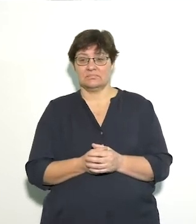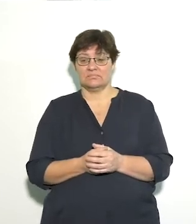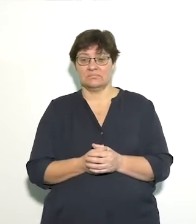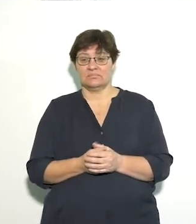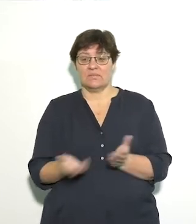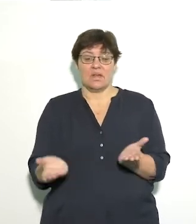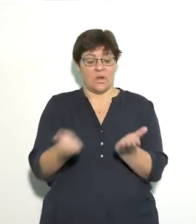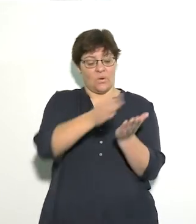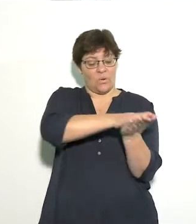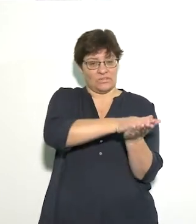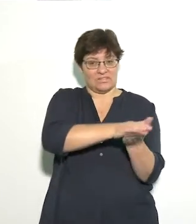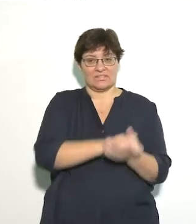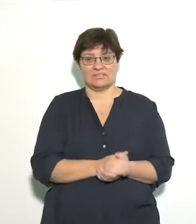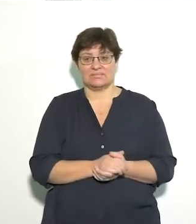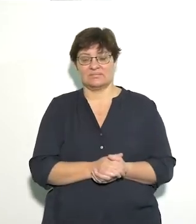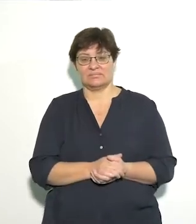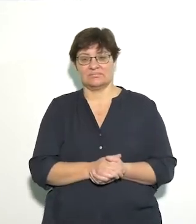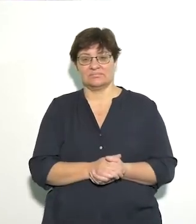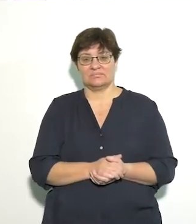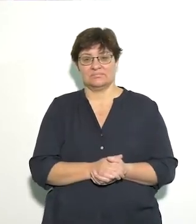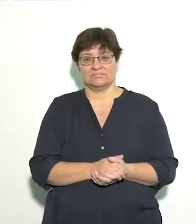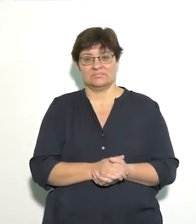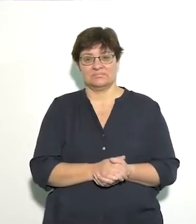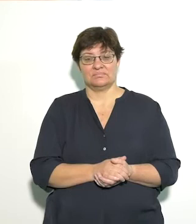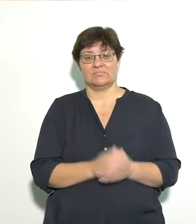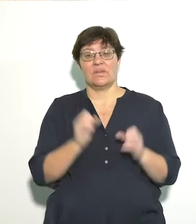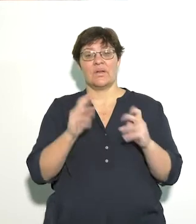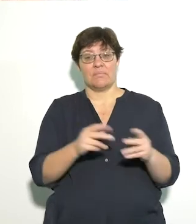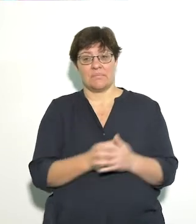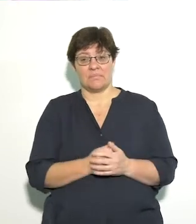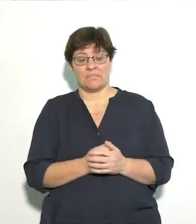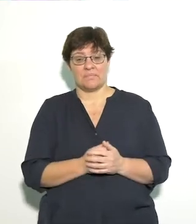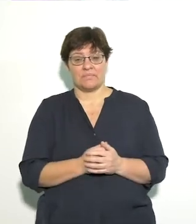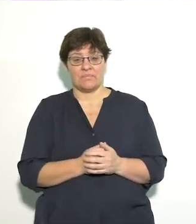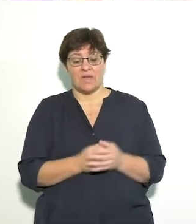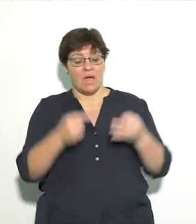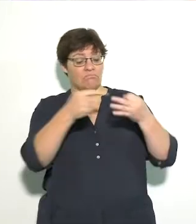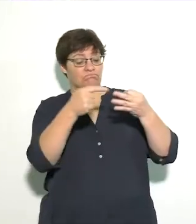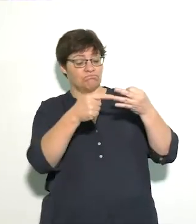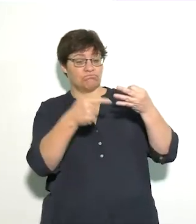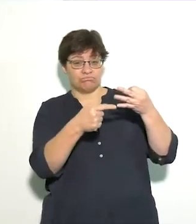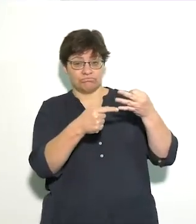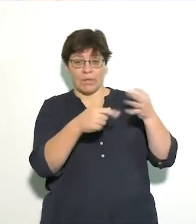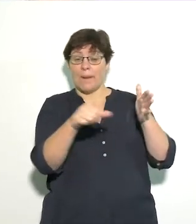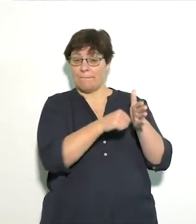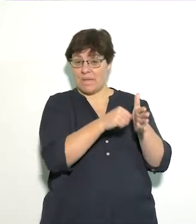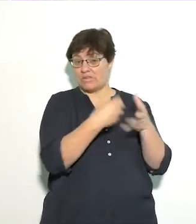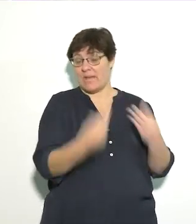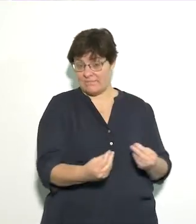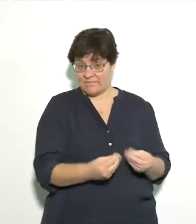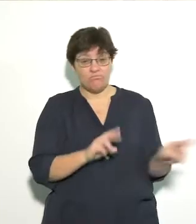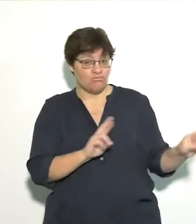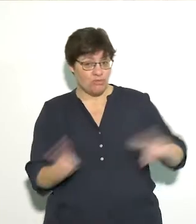Fold it on the line for the pop-up and close it. All right, so now you've got your 3 pages ready to